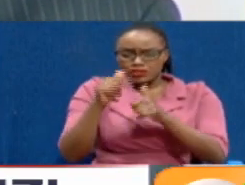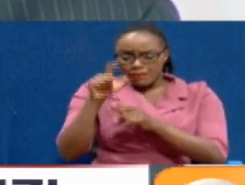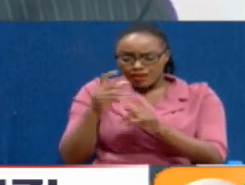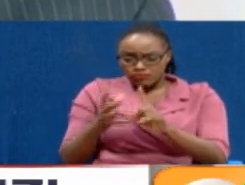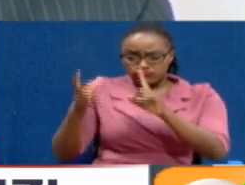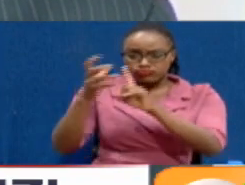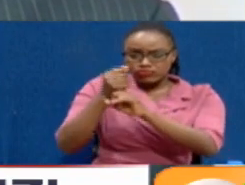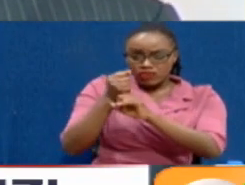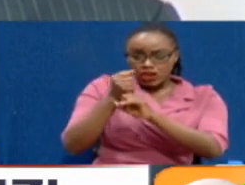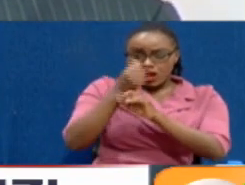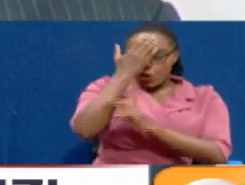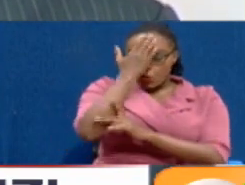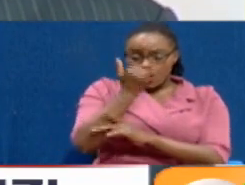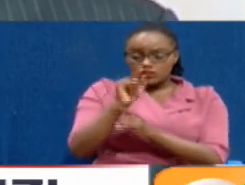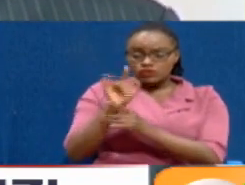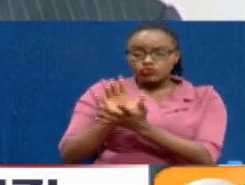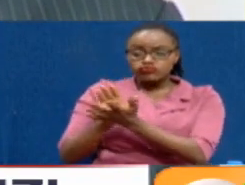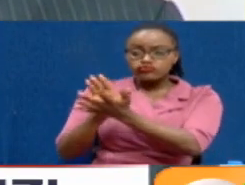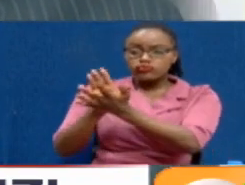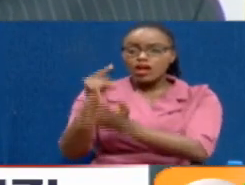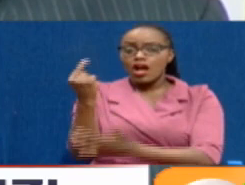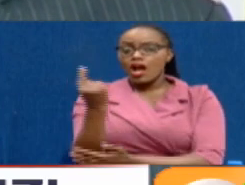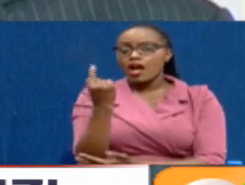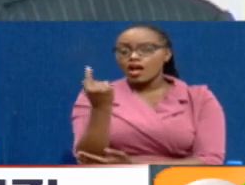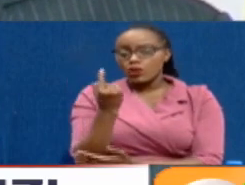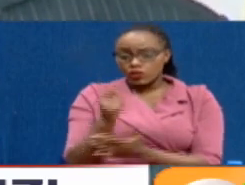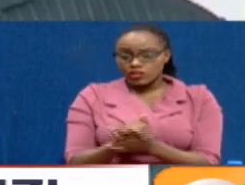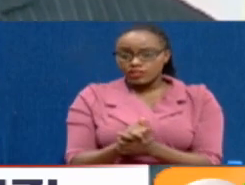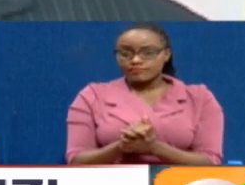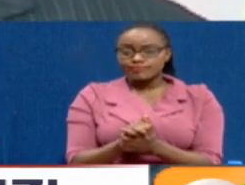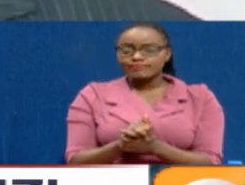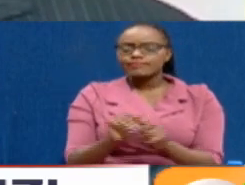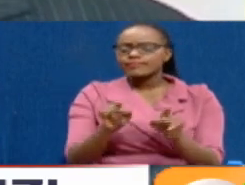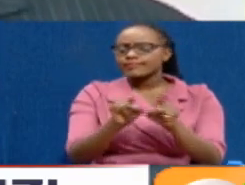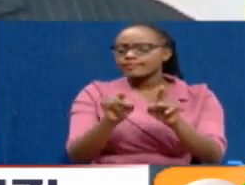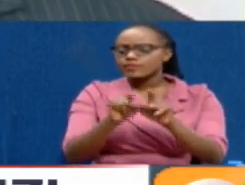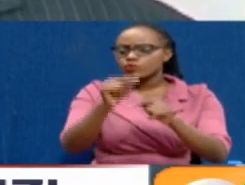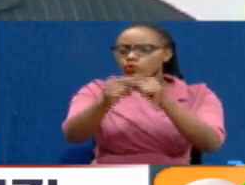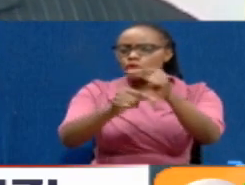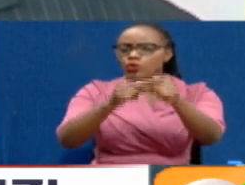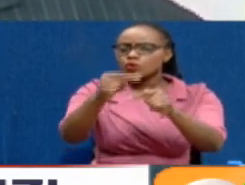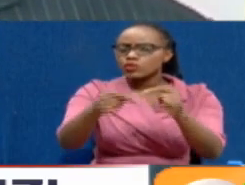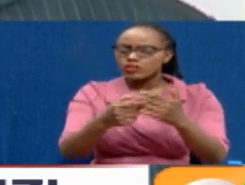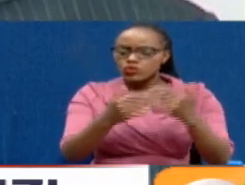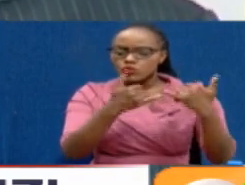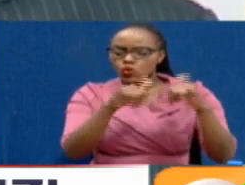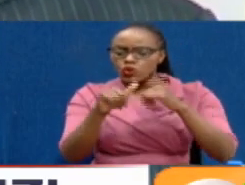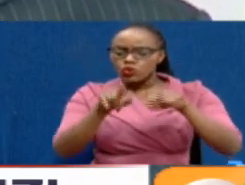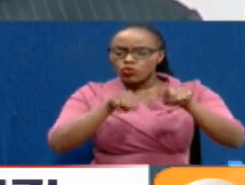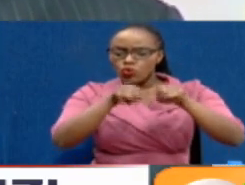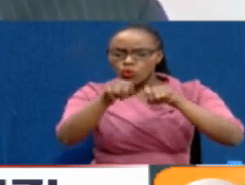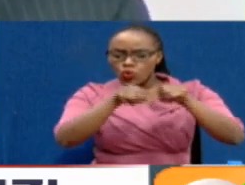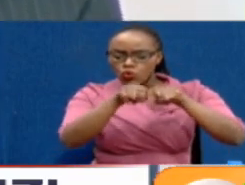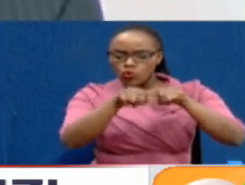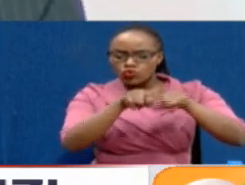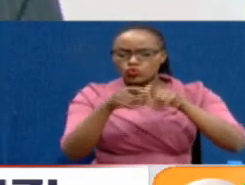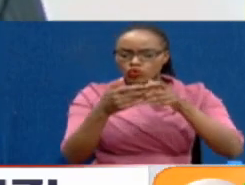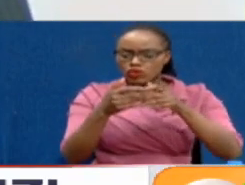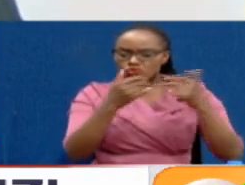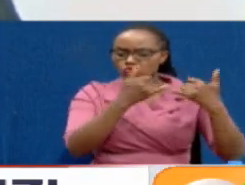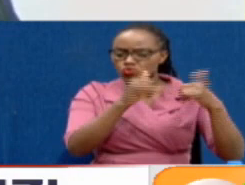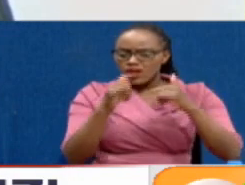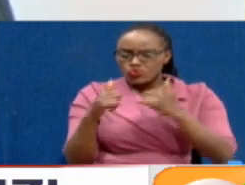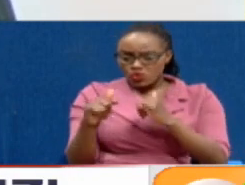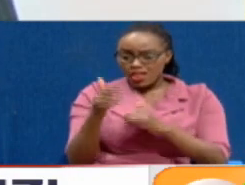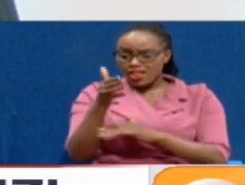order for you to be isolated. We have continued to strengthen our measures, and we have put effort